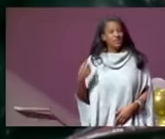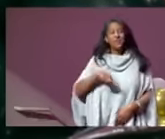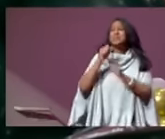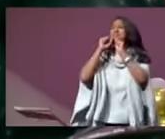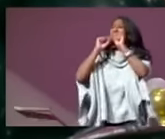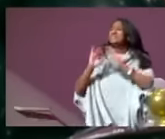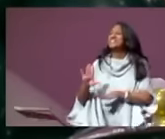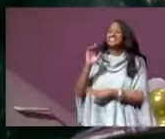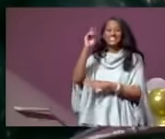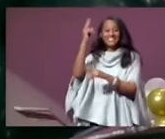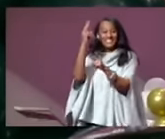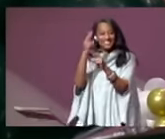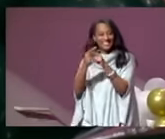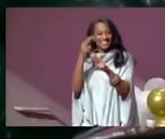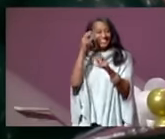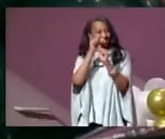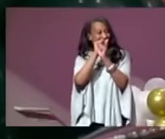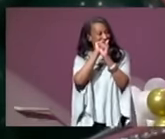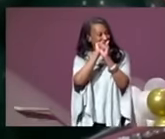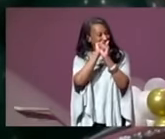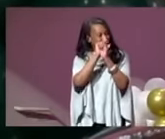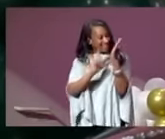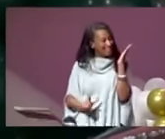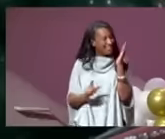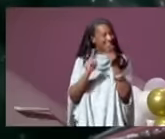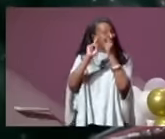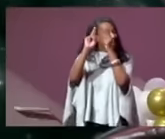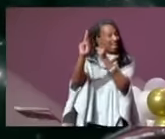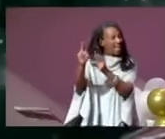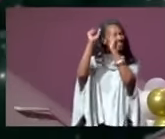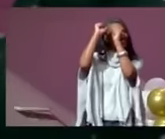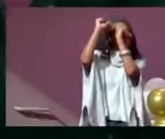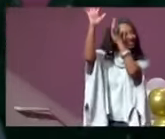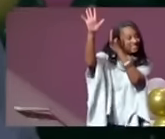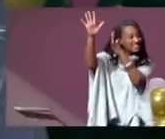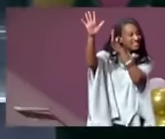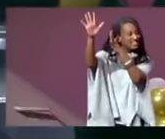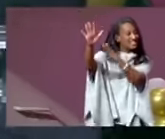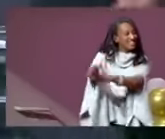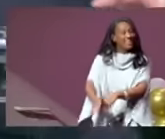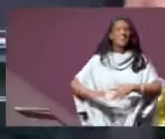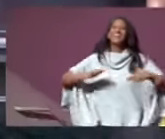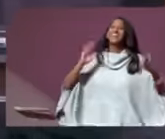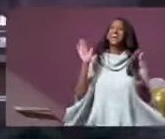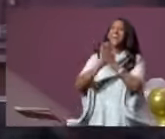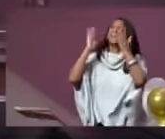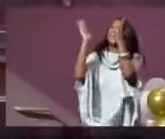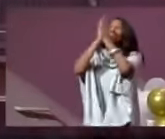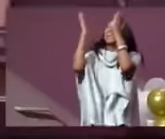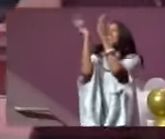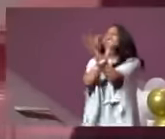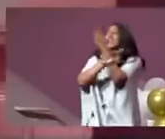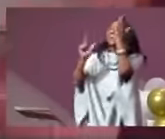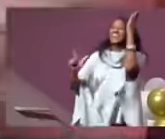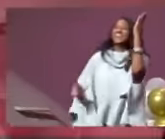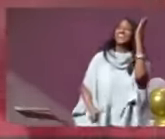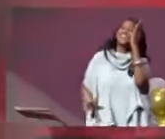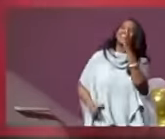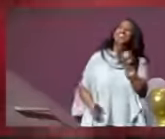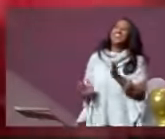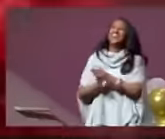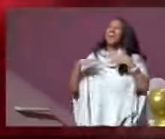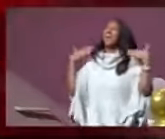you, Lord. We honor you, Father. We give you praise, Lord. We